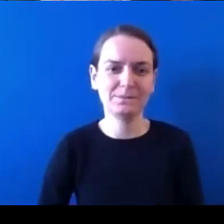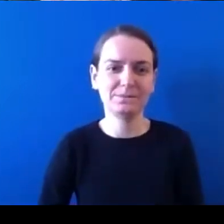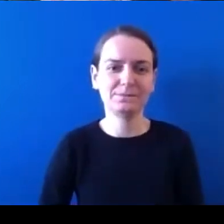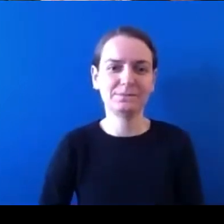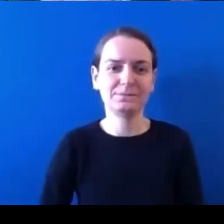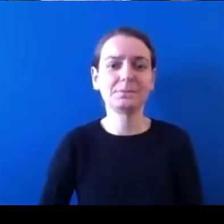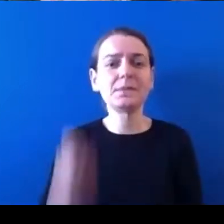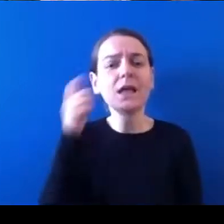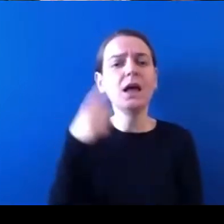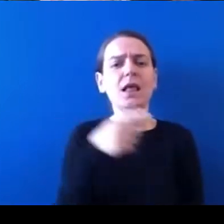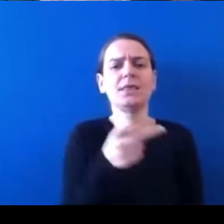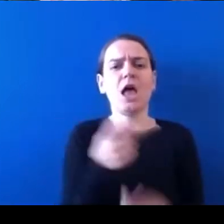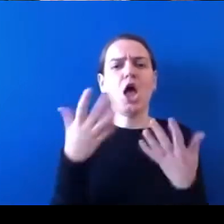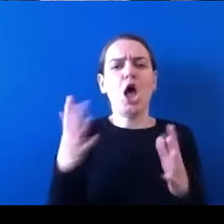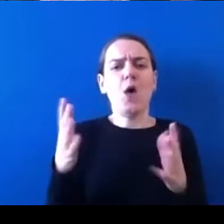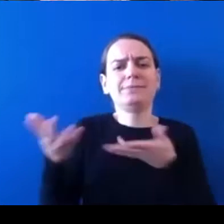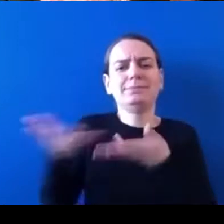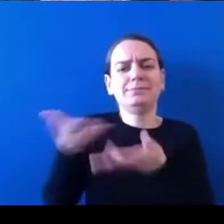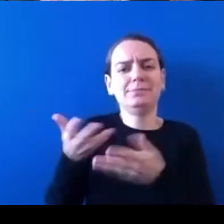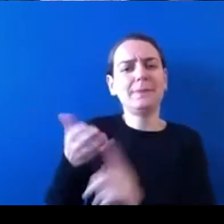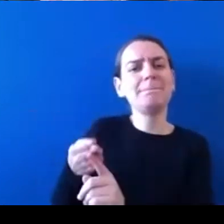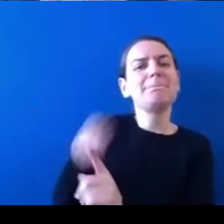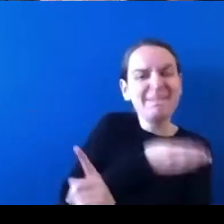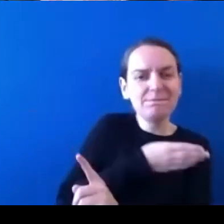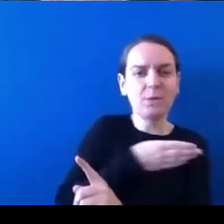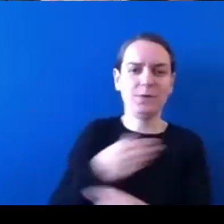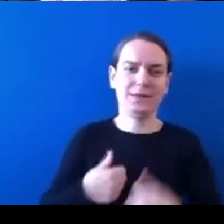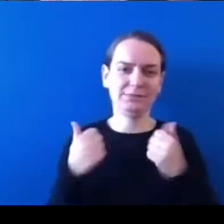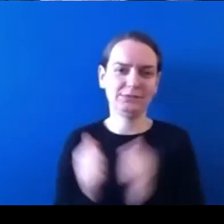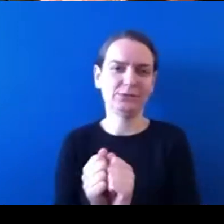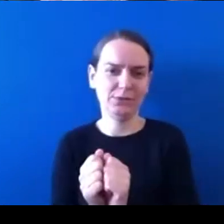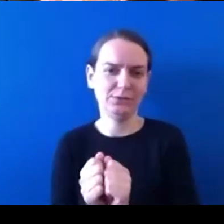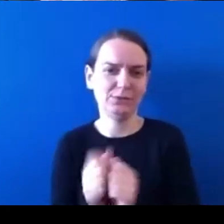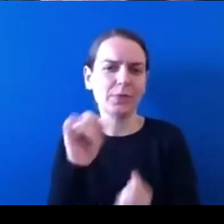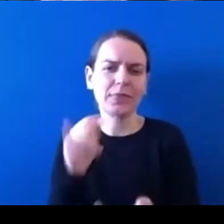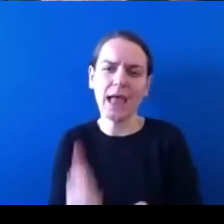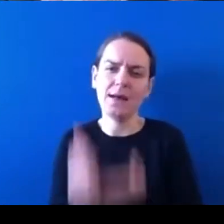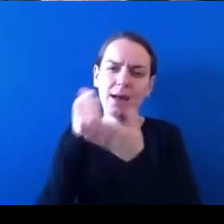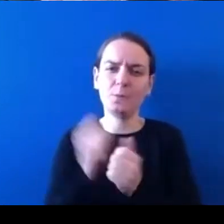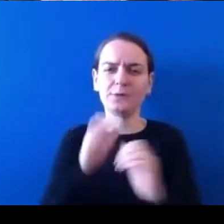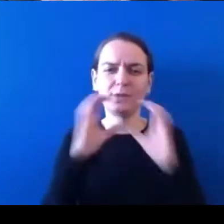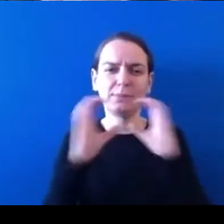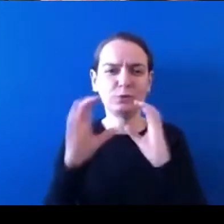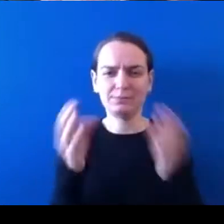You want to plan ahead. You need to be respectful of time needed for accommodation